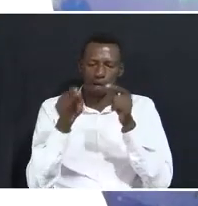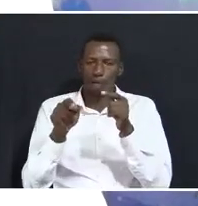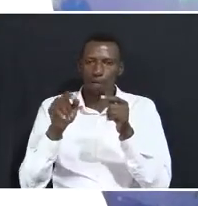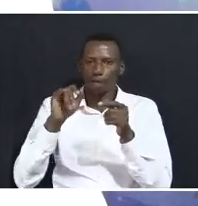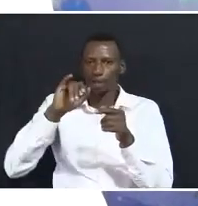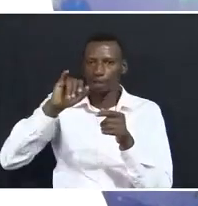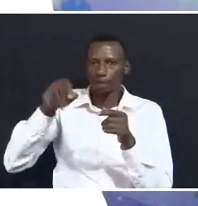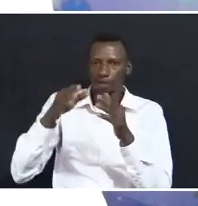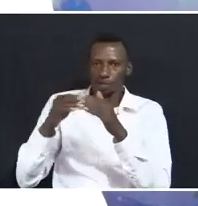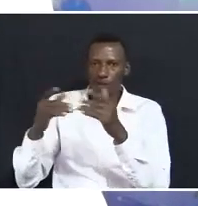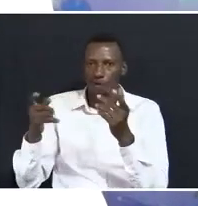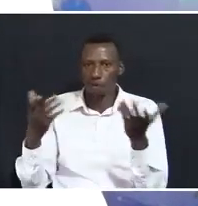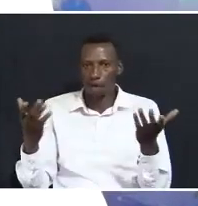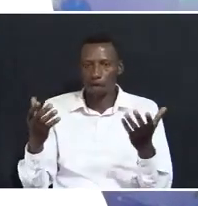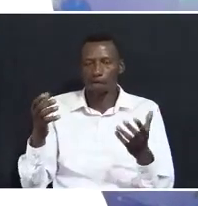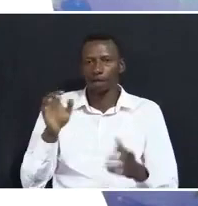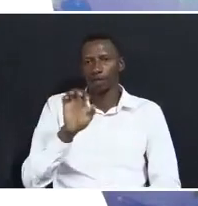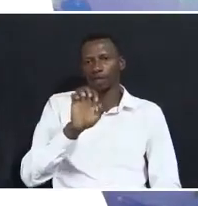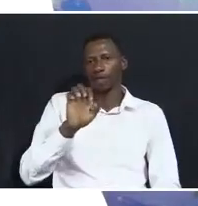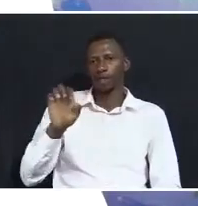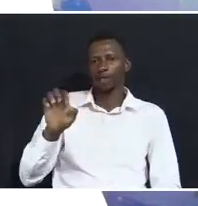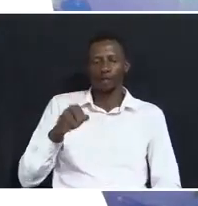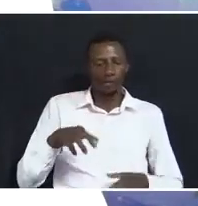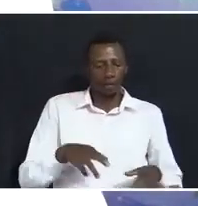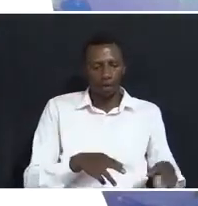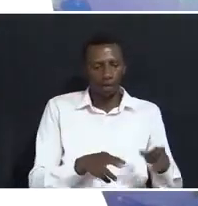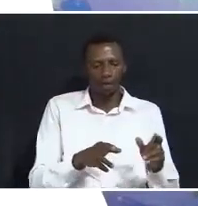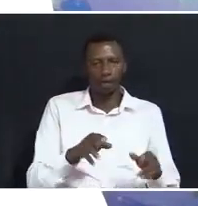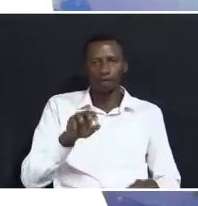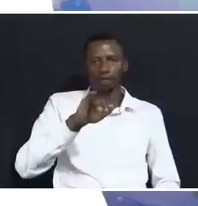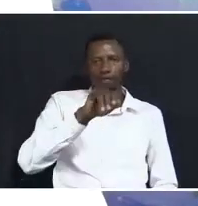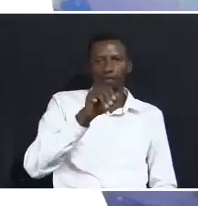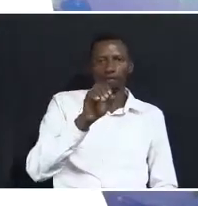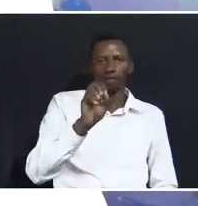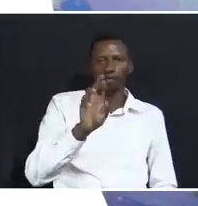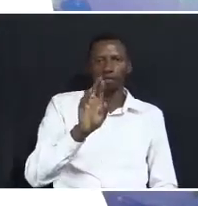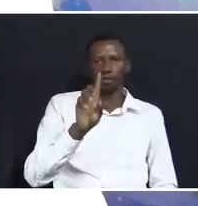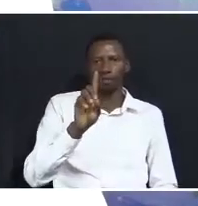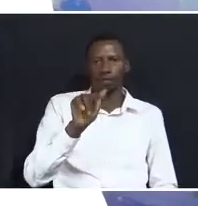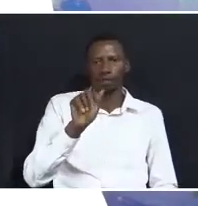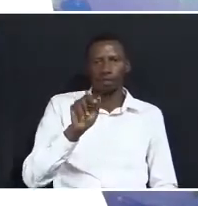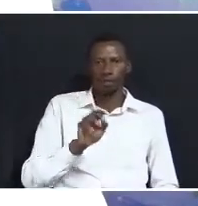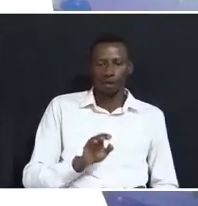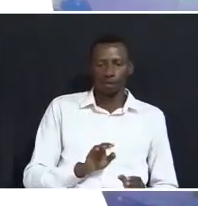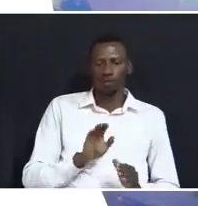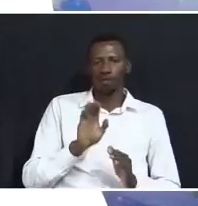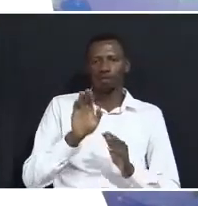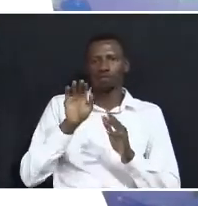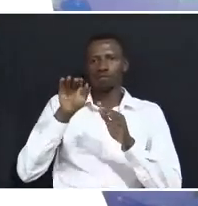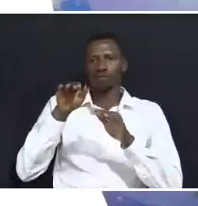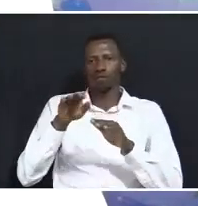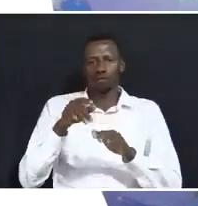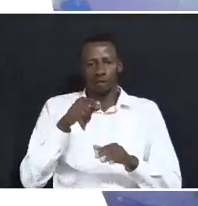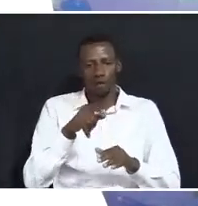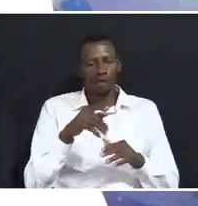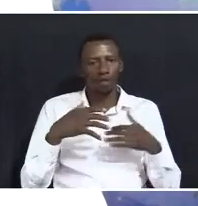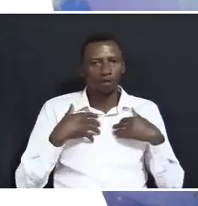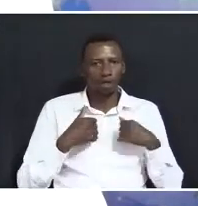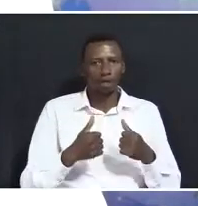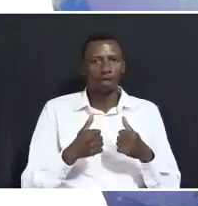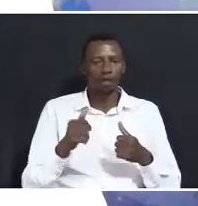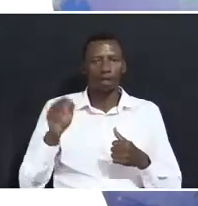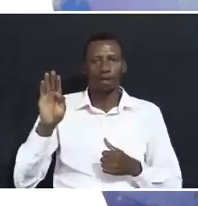from River Jordan, climbing up. Of course, he had come to Jericho. This is where he had healed